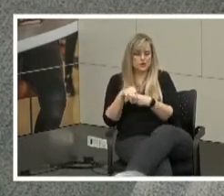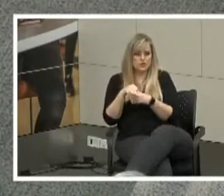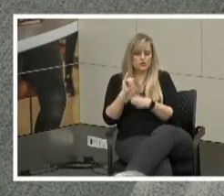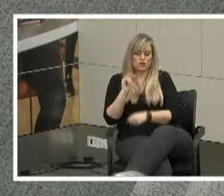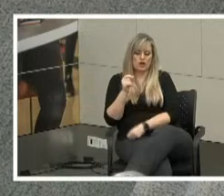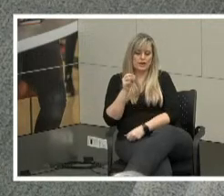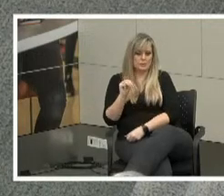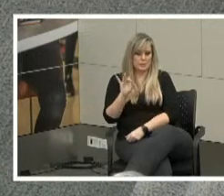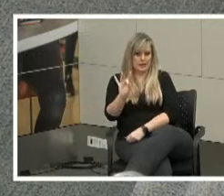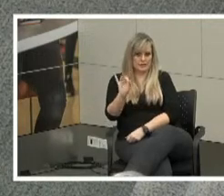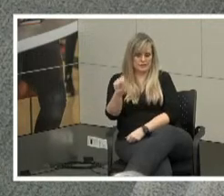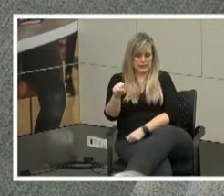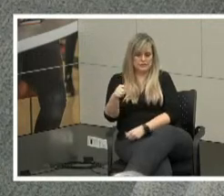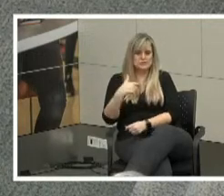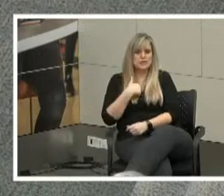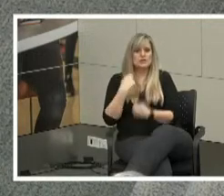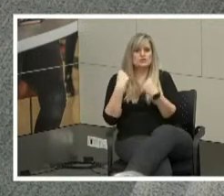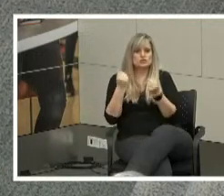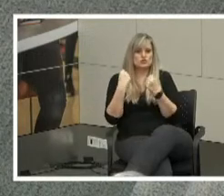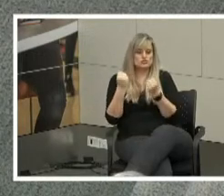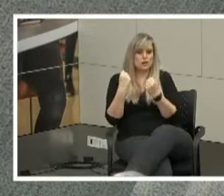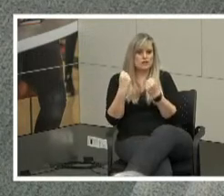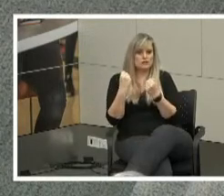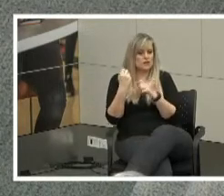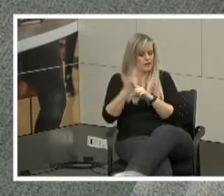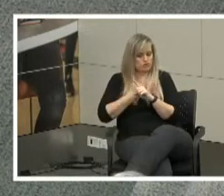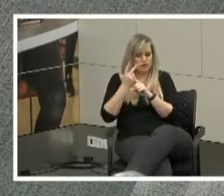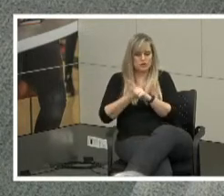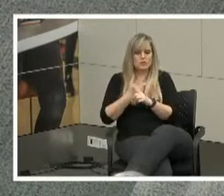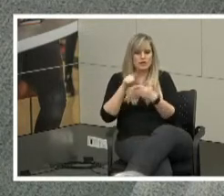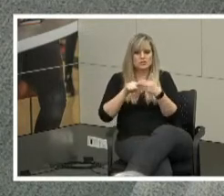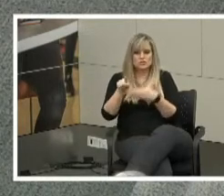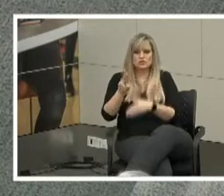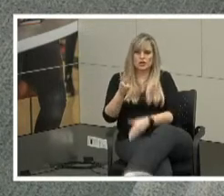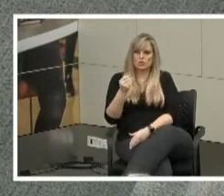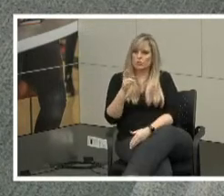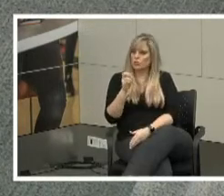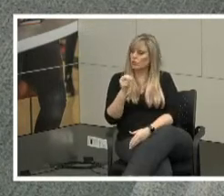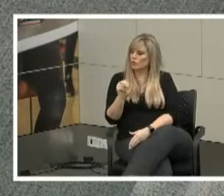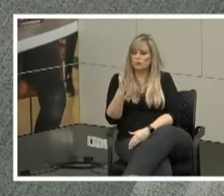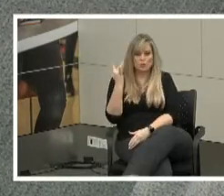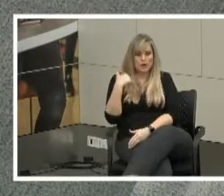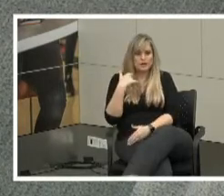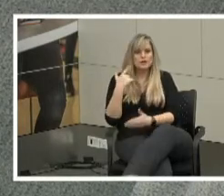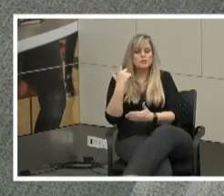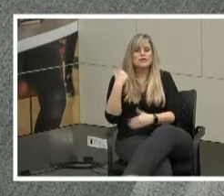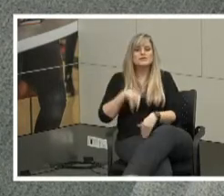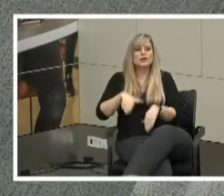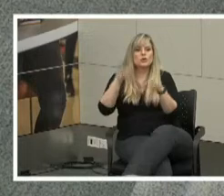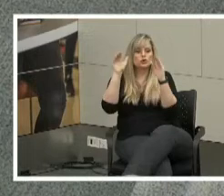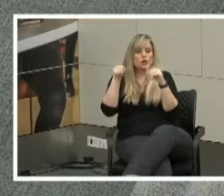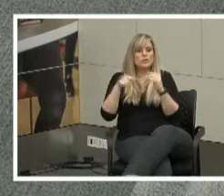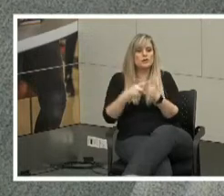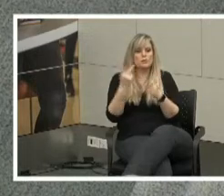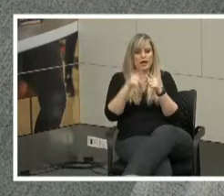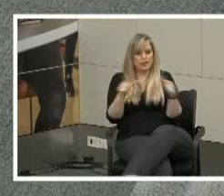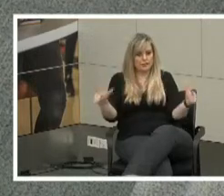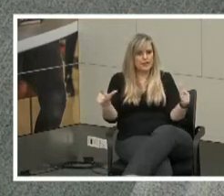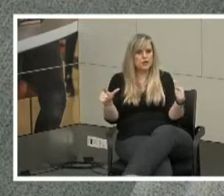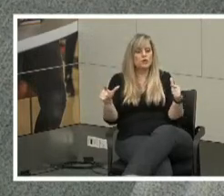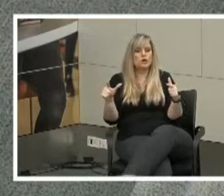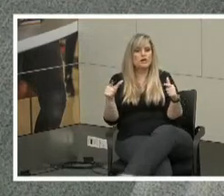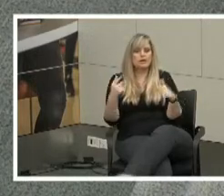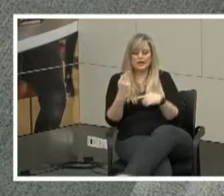eight I used to drive every three months to Wharton to check on tours back in 201 12 why because I grew up in a bilingual option they had in